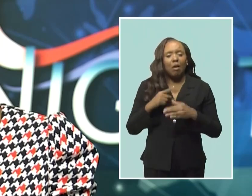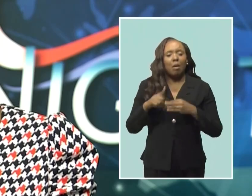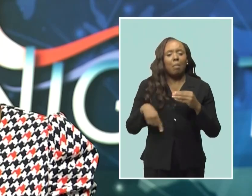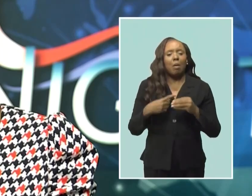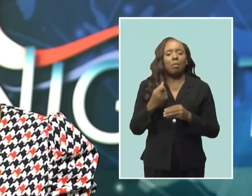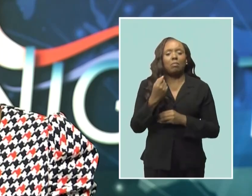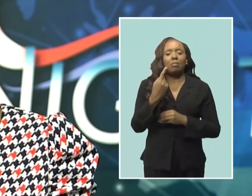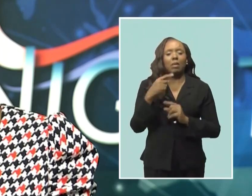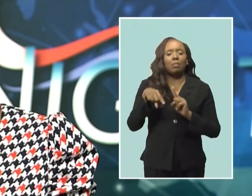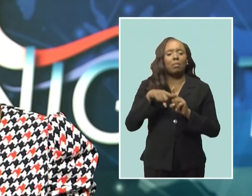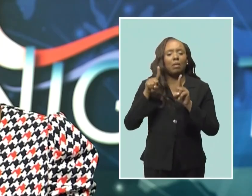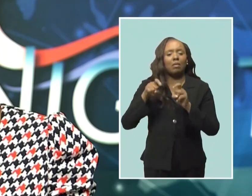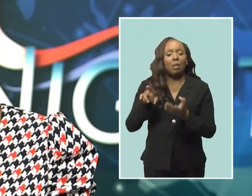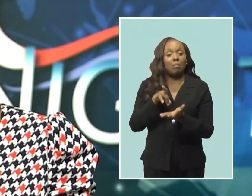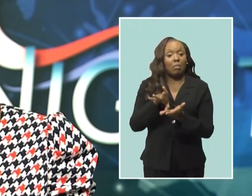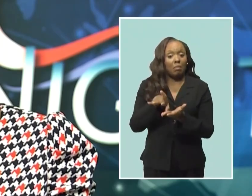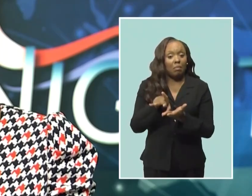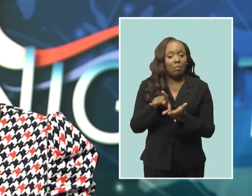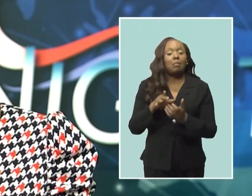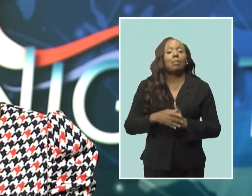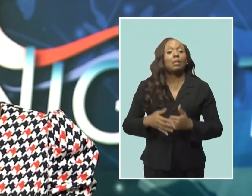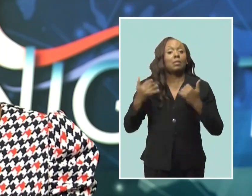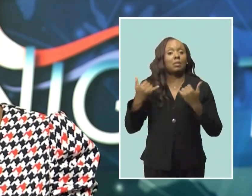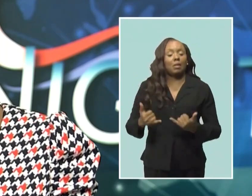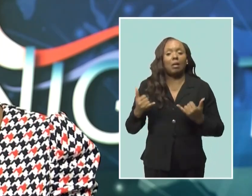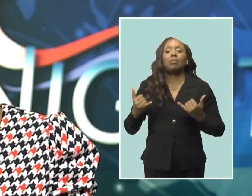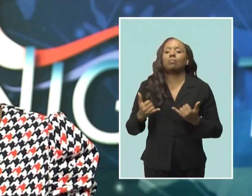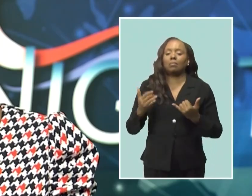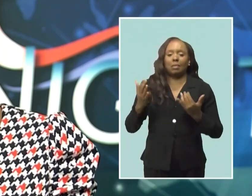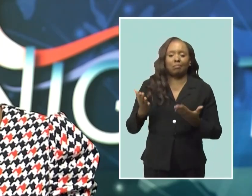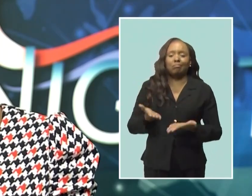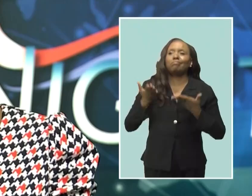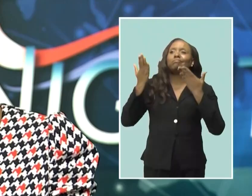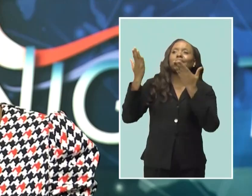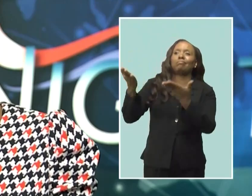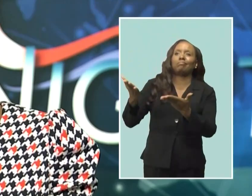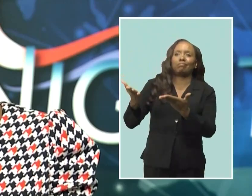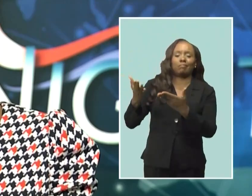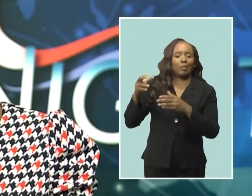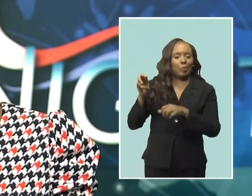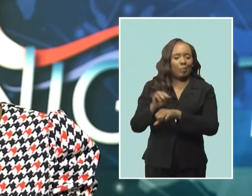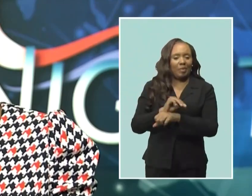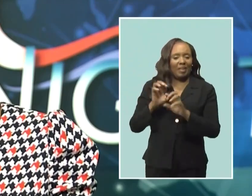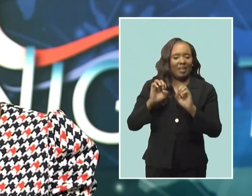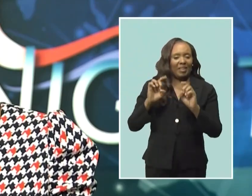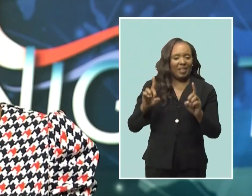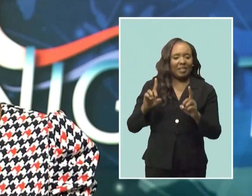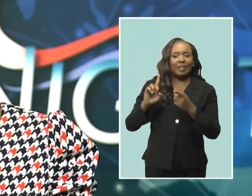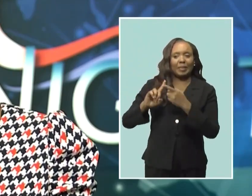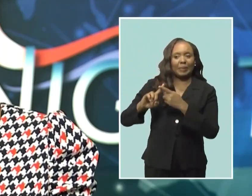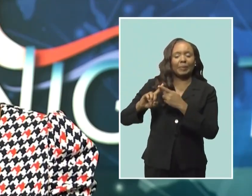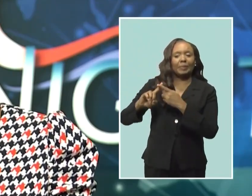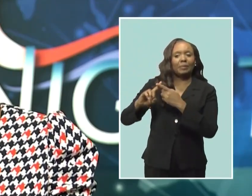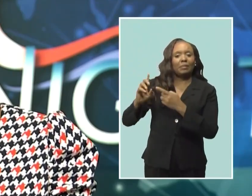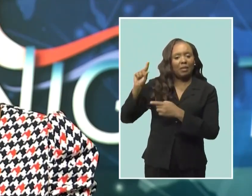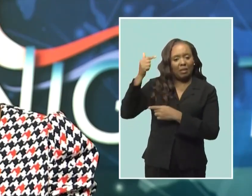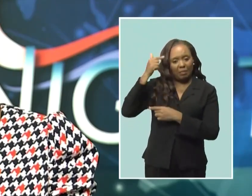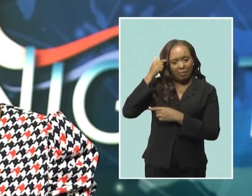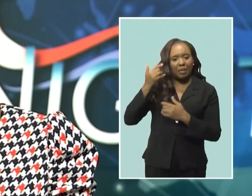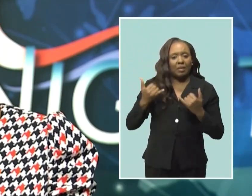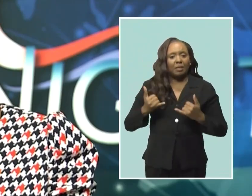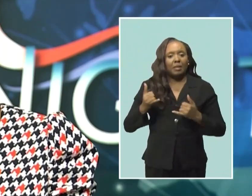examination is now an official proposal being made by the Ministry of Education. Today, the plan was outlined by Prime Minister